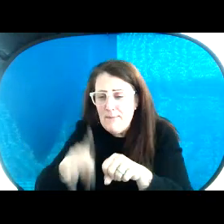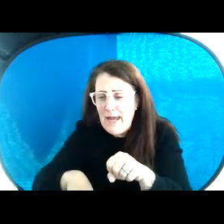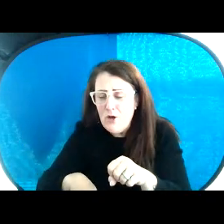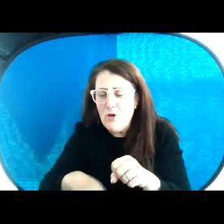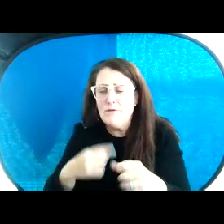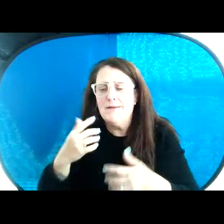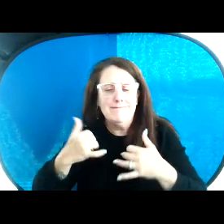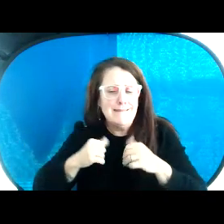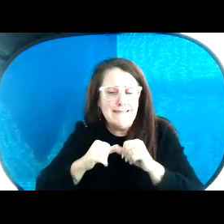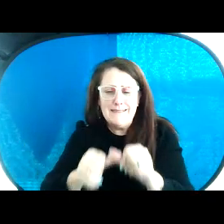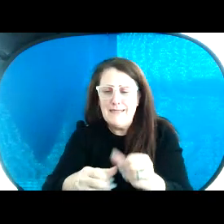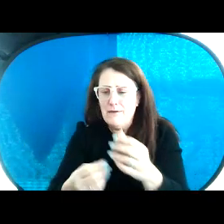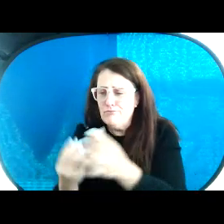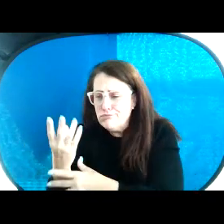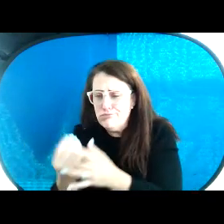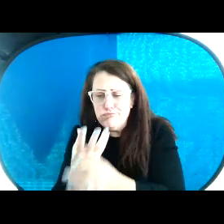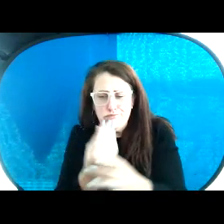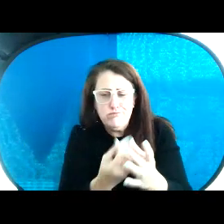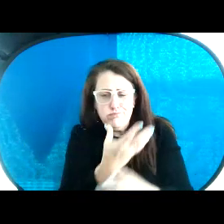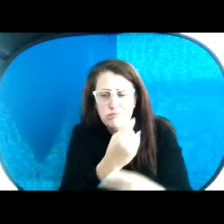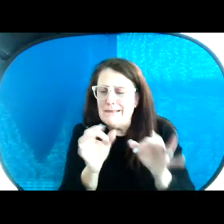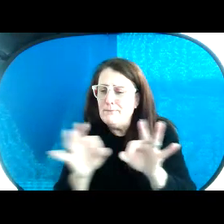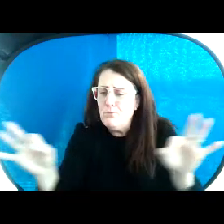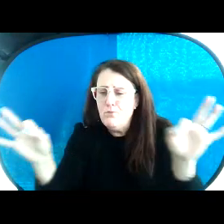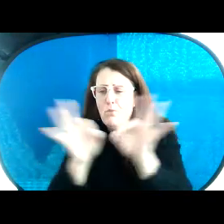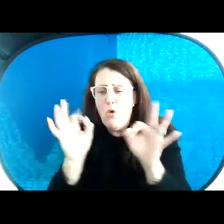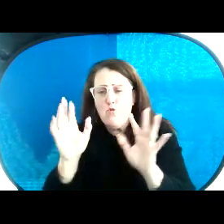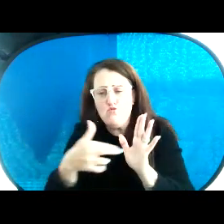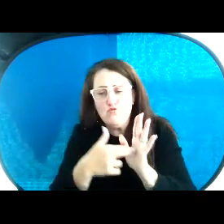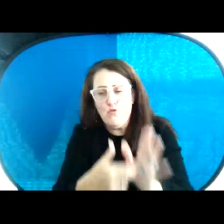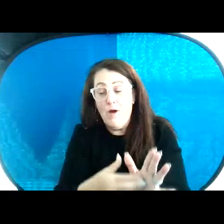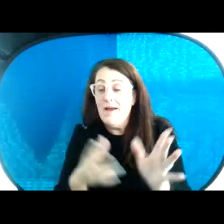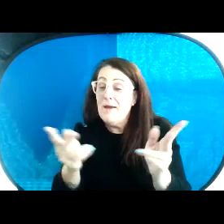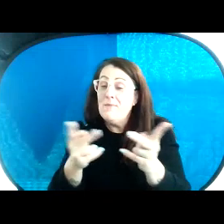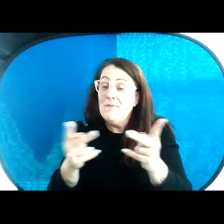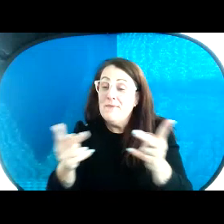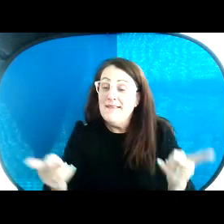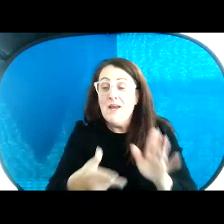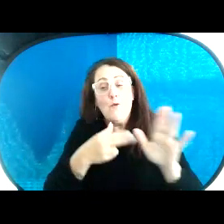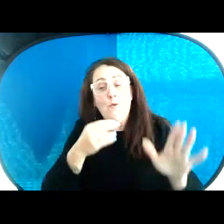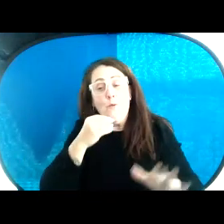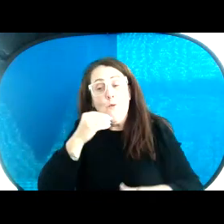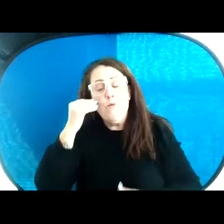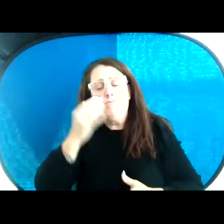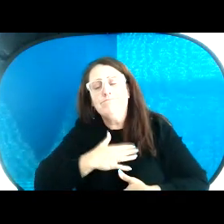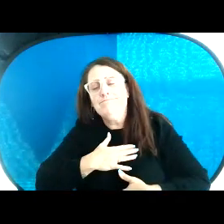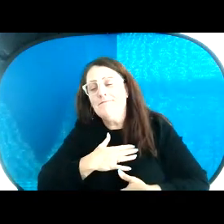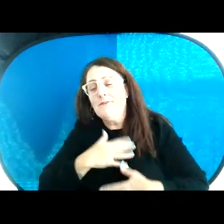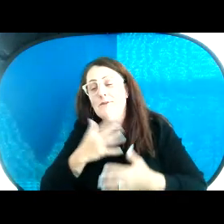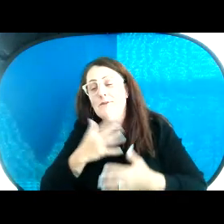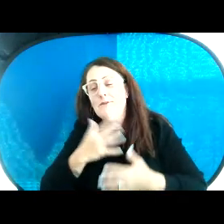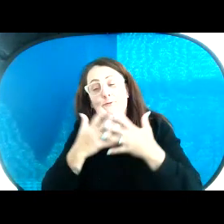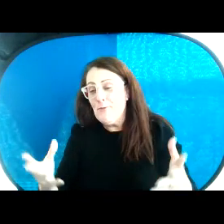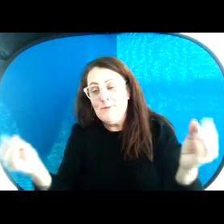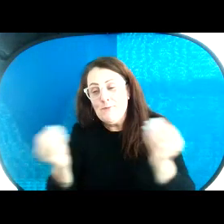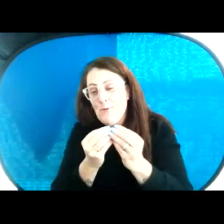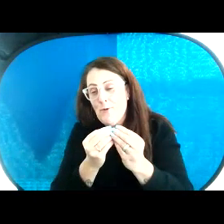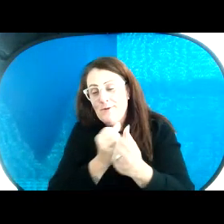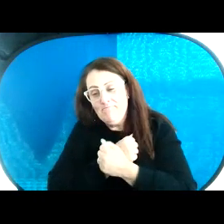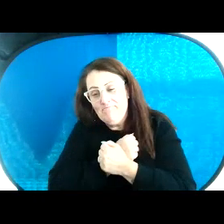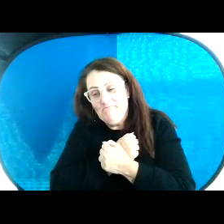play a fundamental role in our culture and livelihood, this place we call home has become so much more. The city